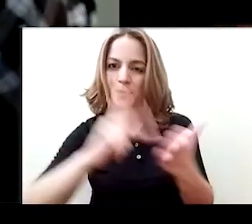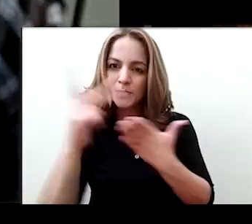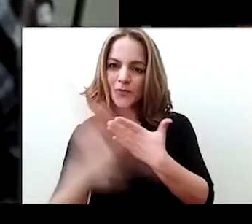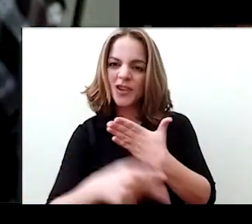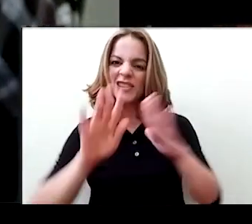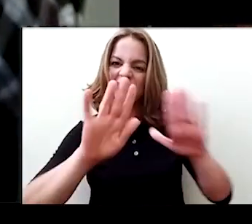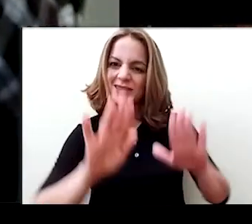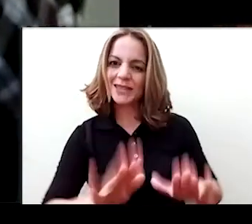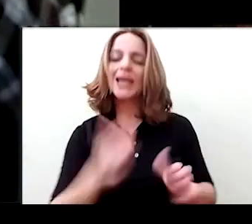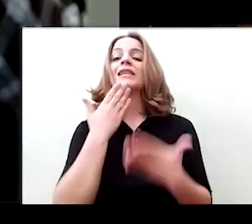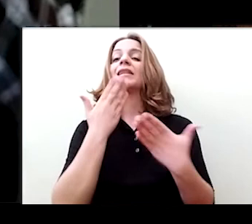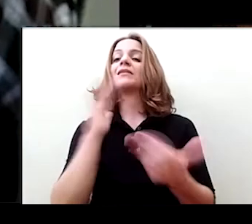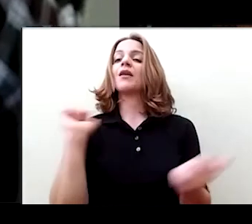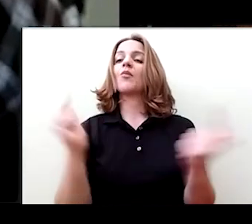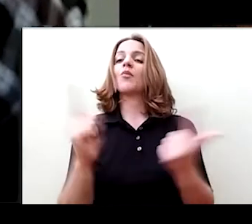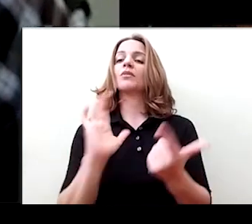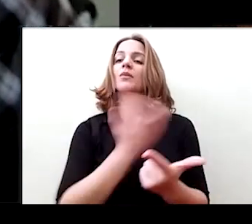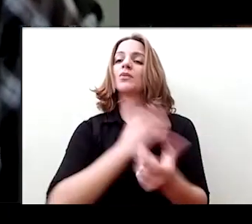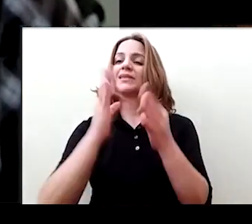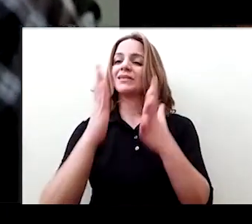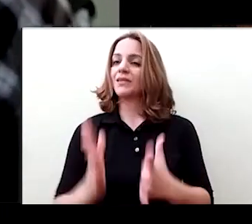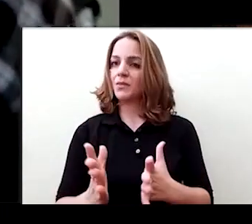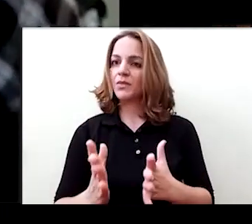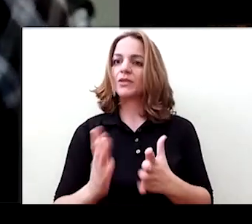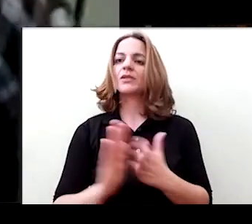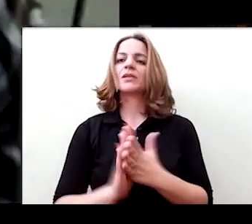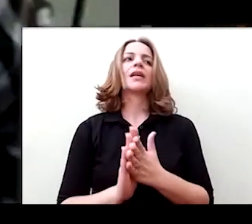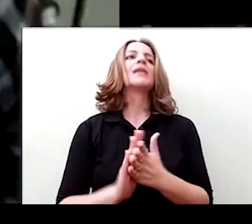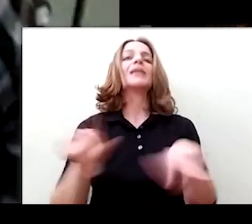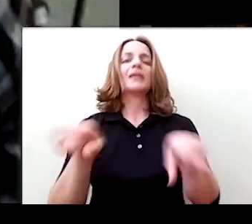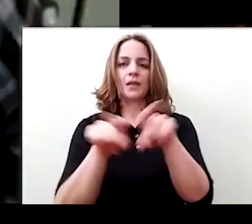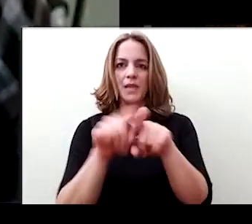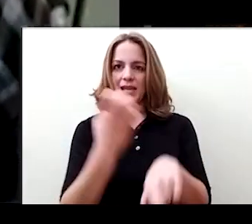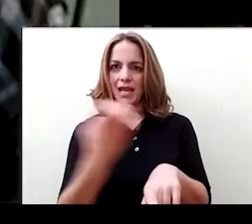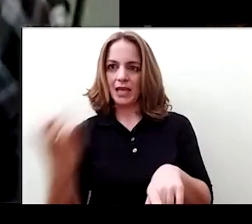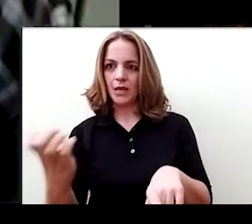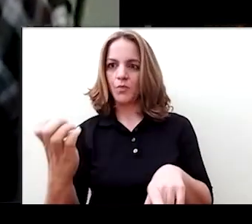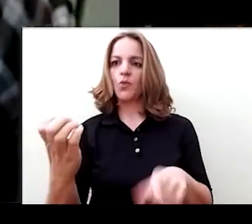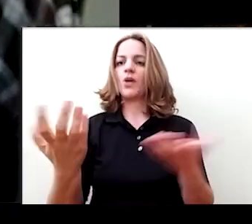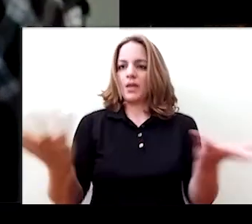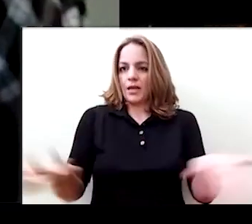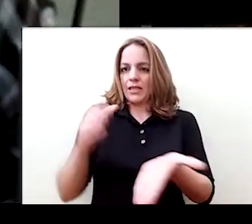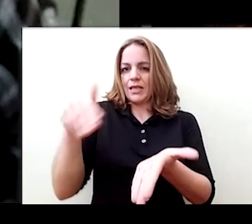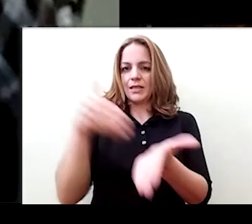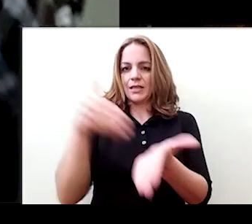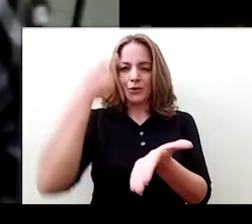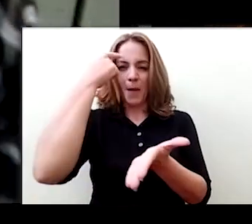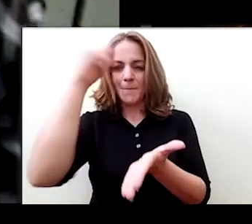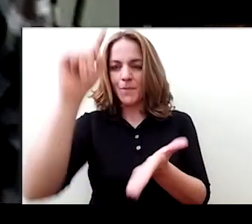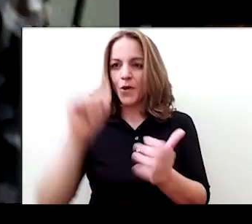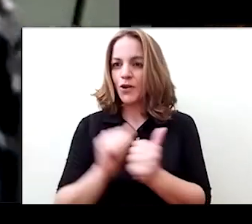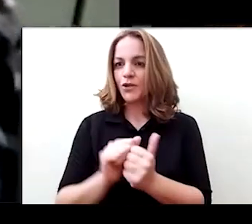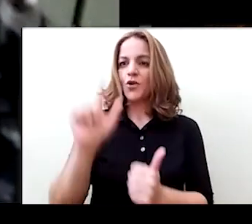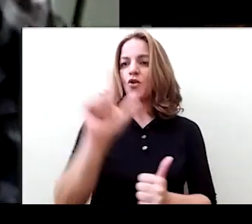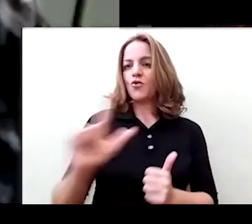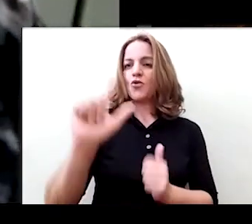and Central staff, and thank you everyone who attended for taking your lunch hour to speak with us here at the Central Library and Archives.